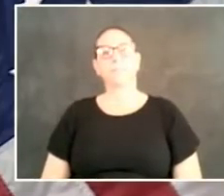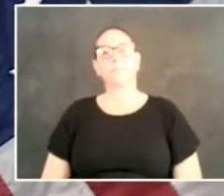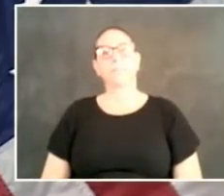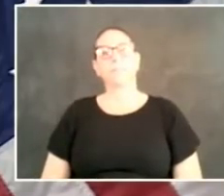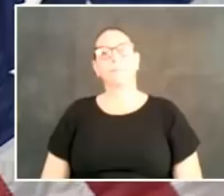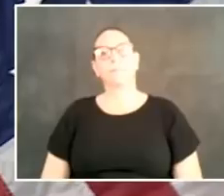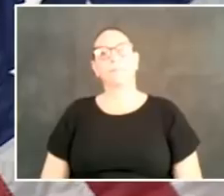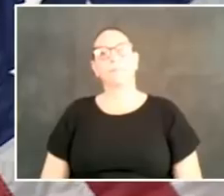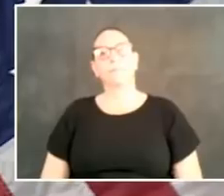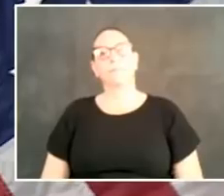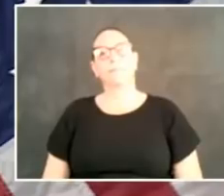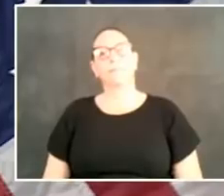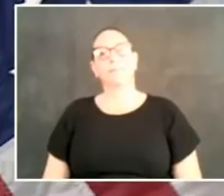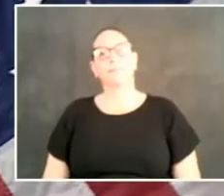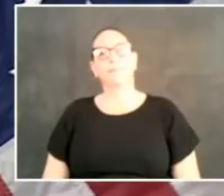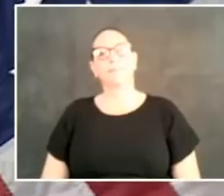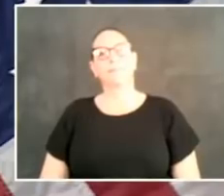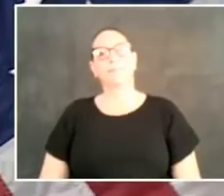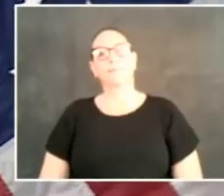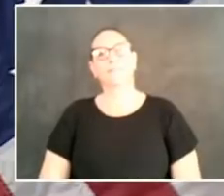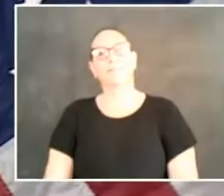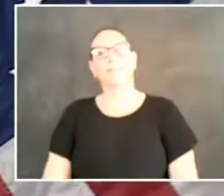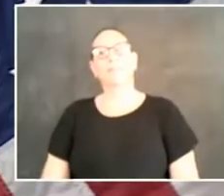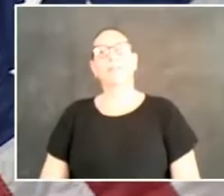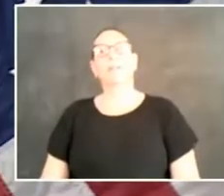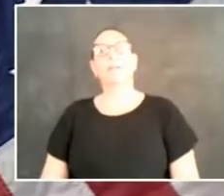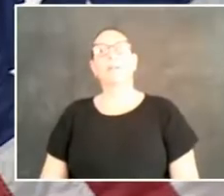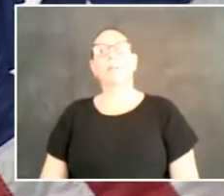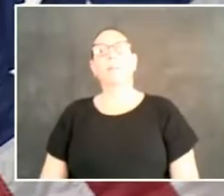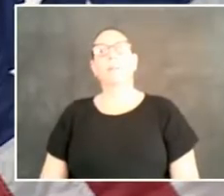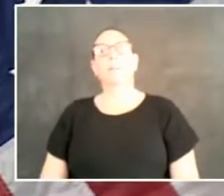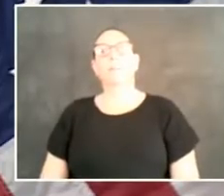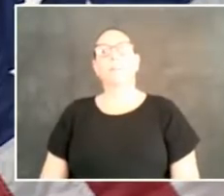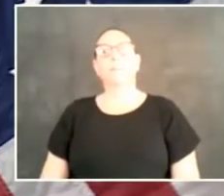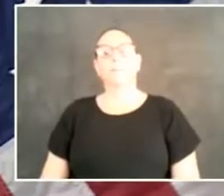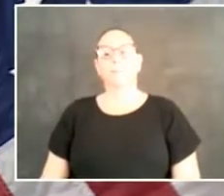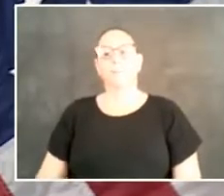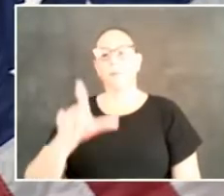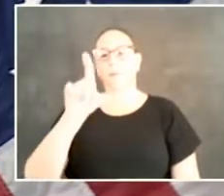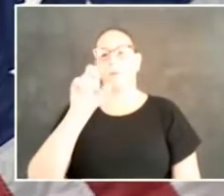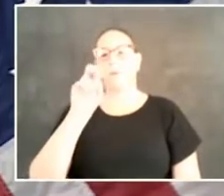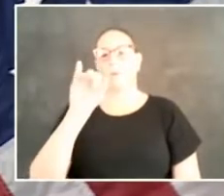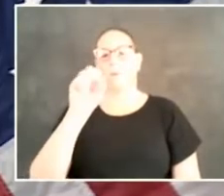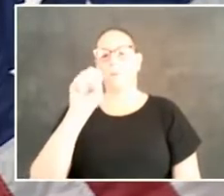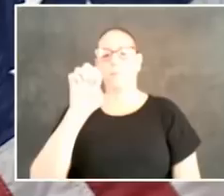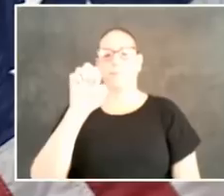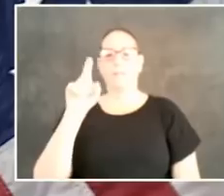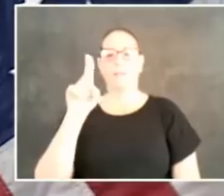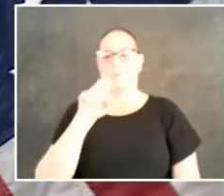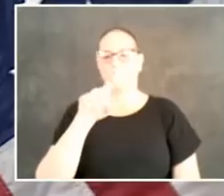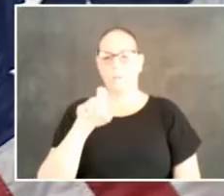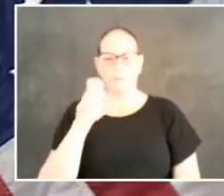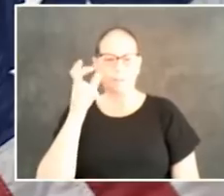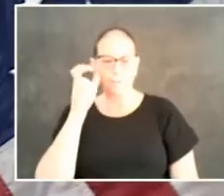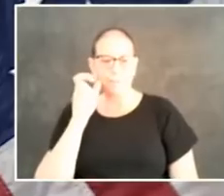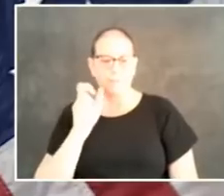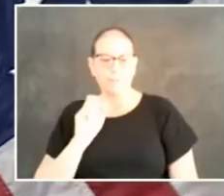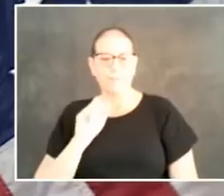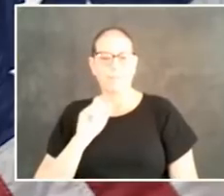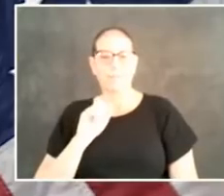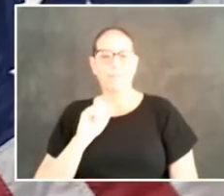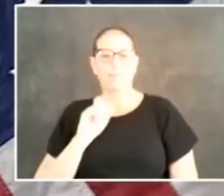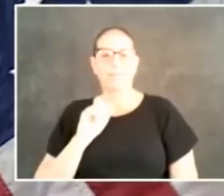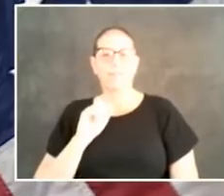Next is Louise from New Yorkold. From? There, Mr. Mayor. New Yorkold. I'm hoping you can.